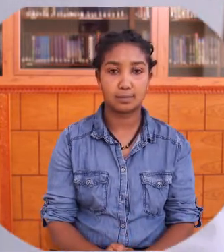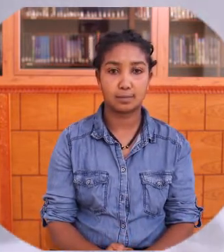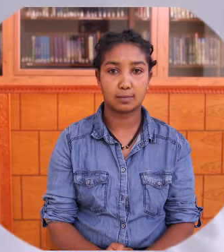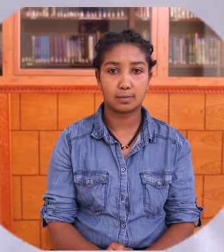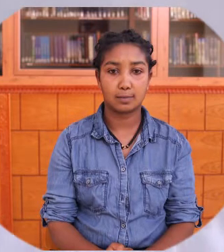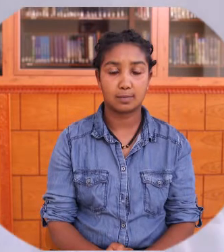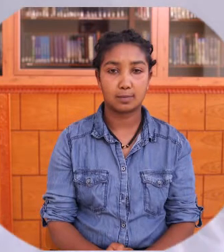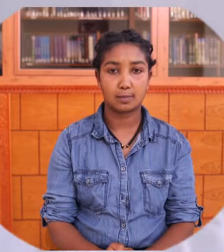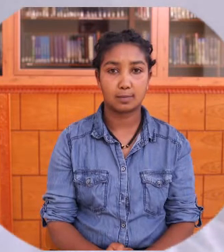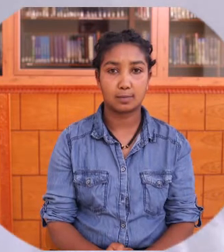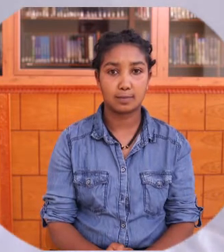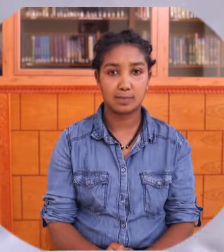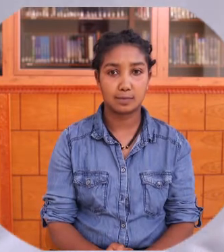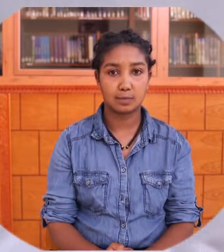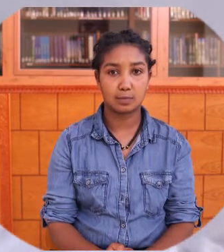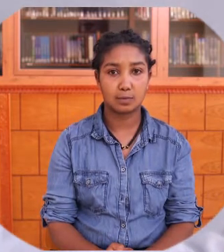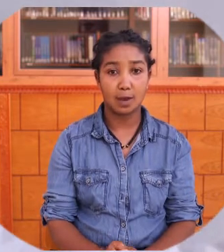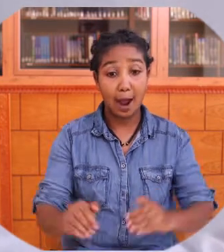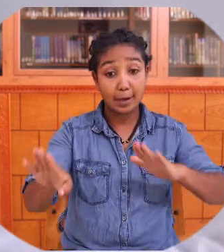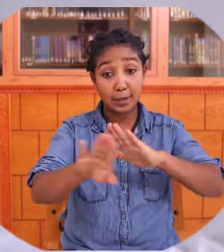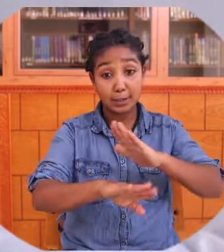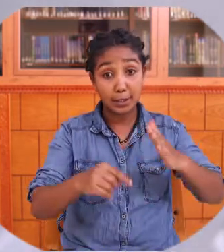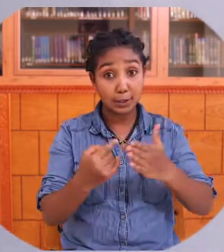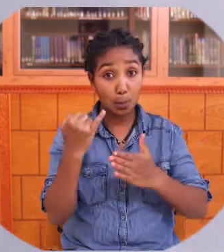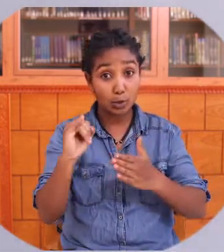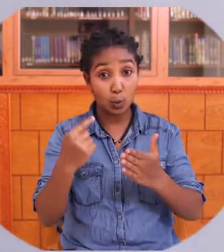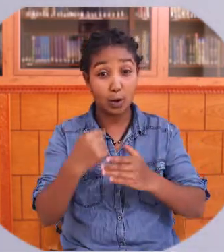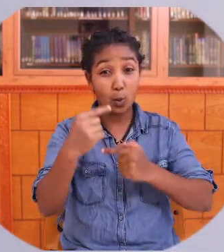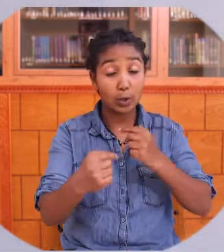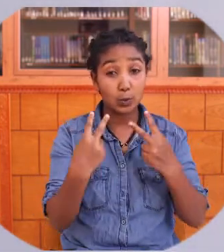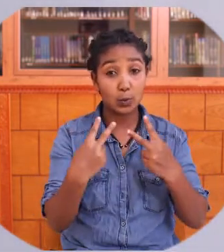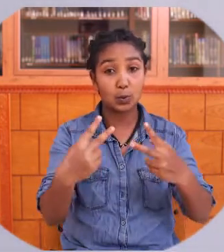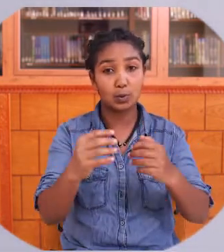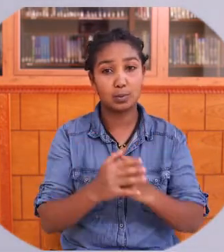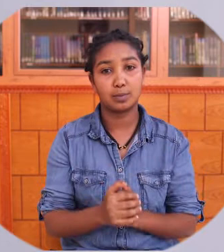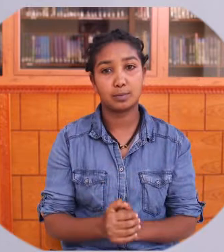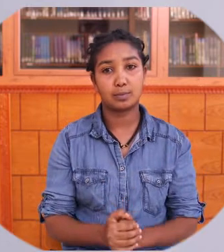For crop farming, under this point, we are going to look